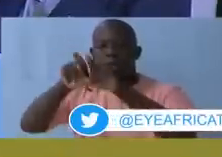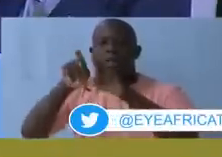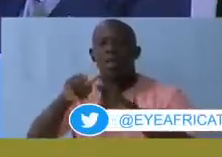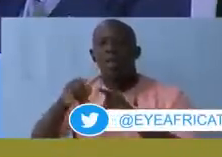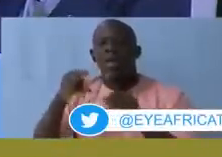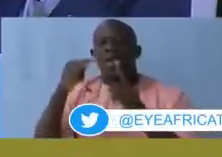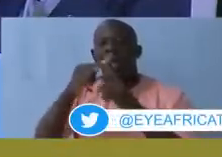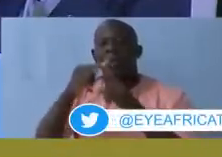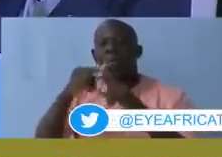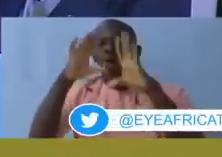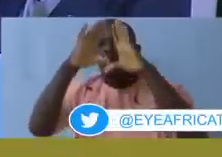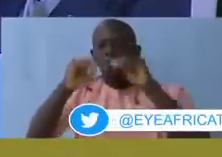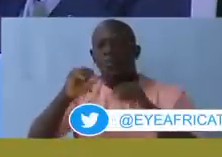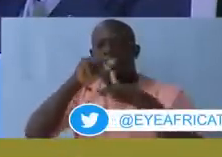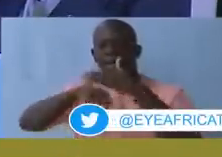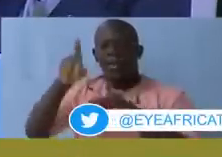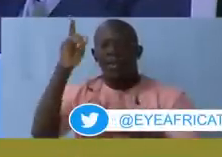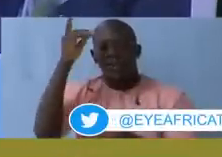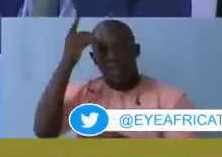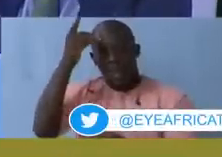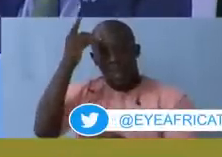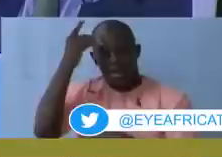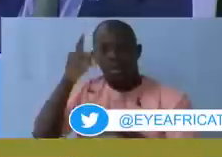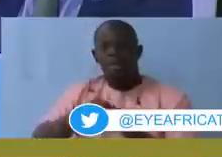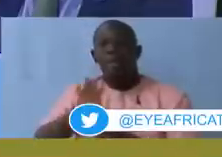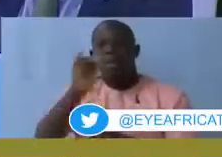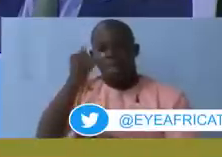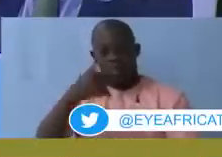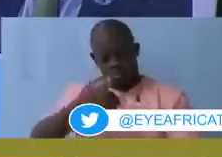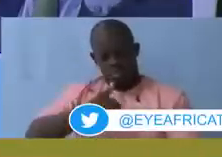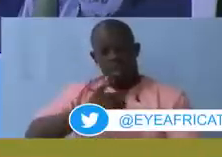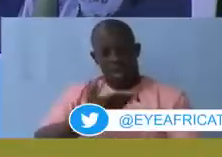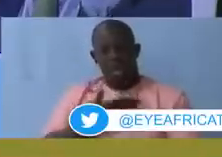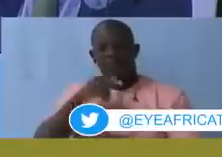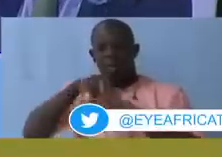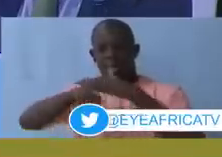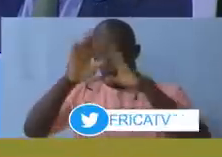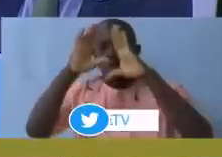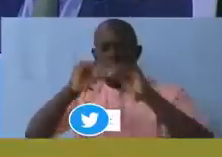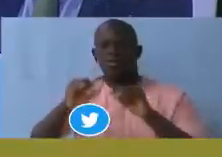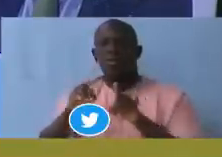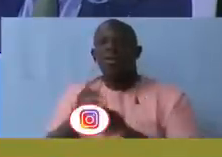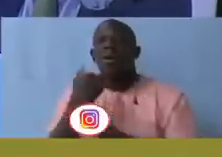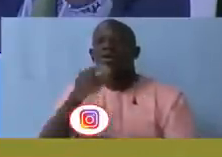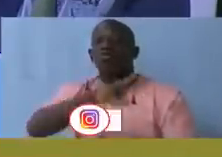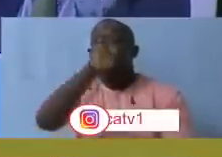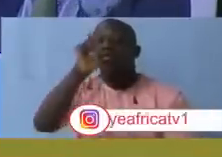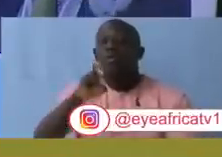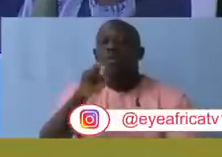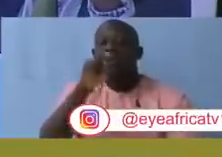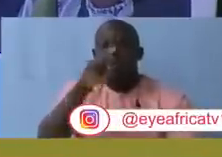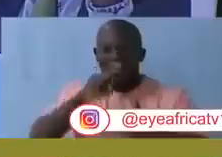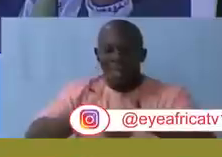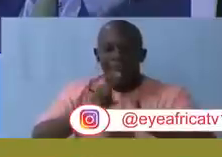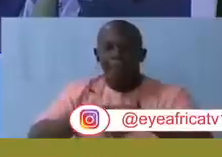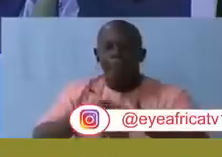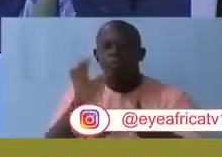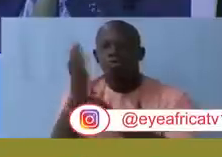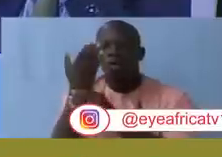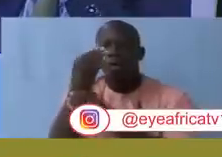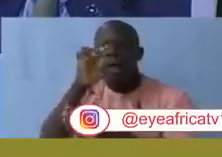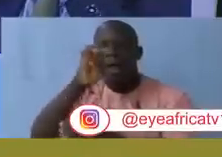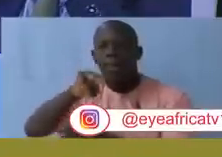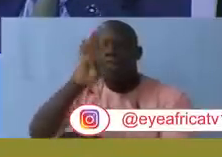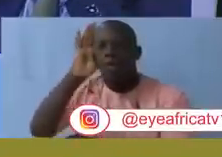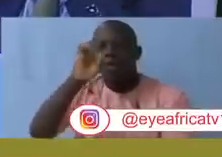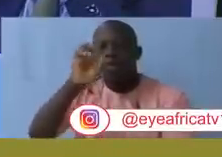Yes, I was in the office. Were you present when he was speaking to them?